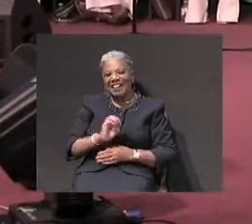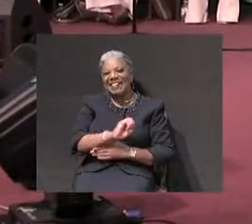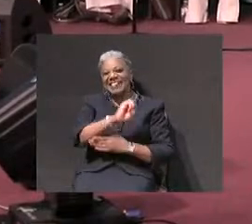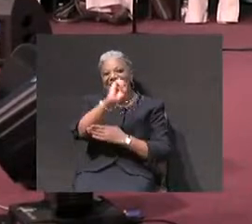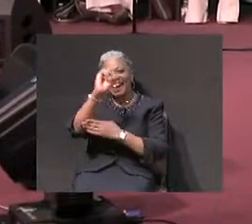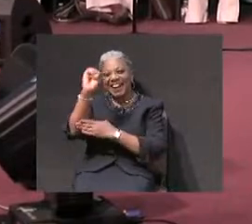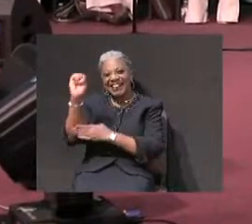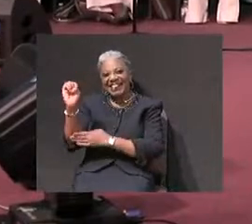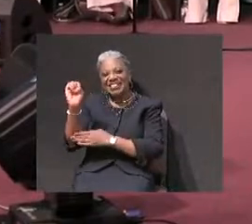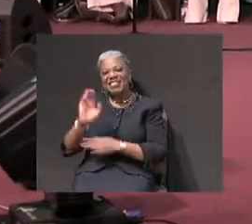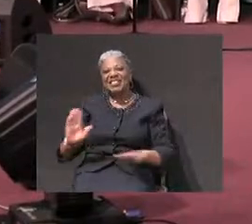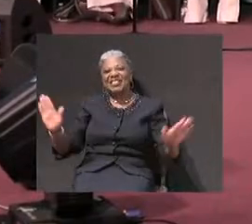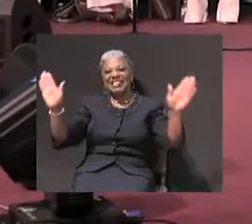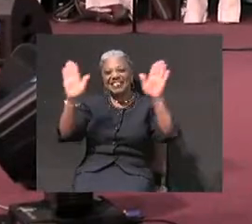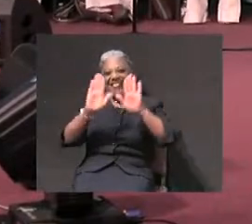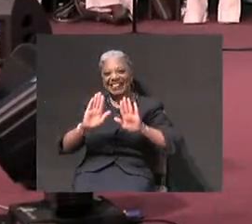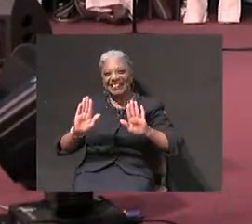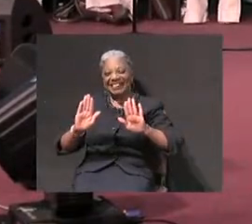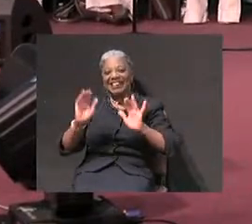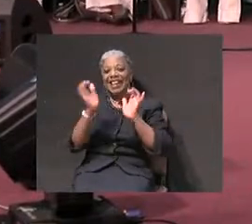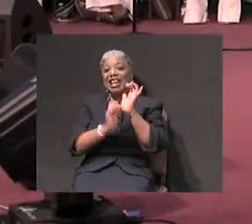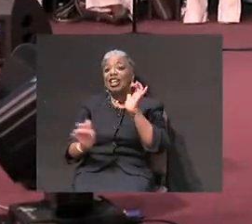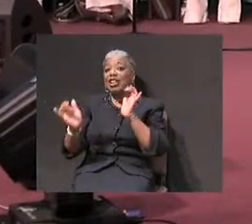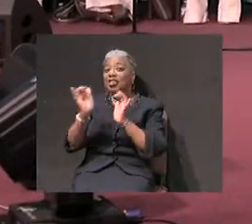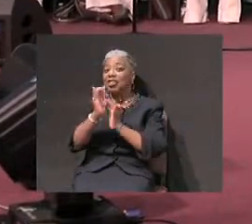Reverend Dr. Kevin W. Cosby